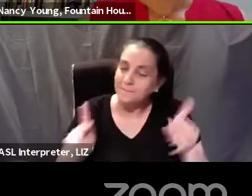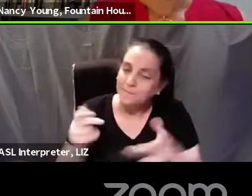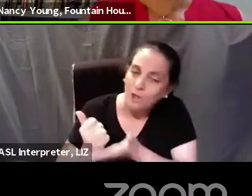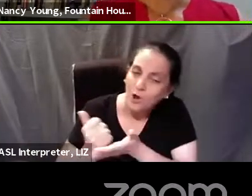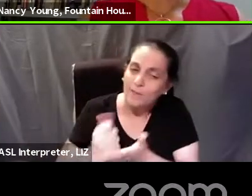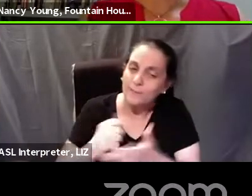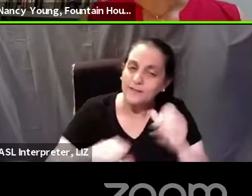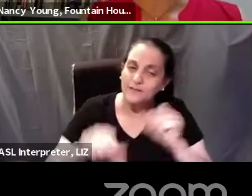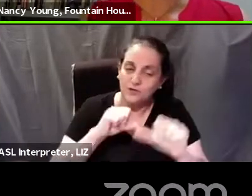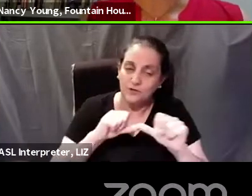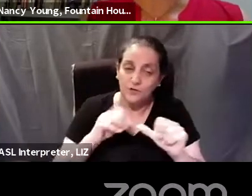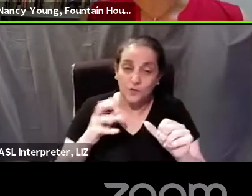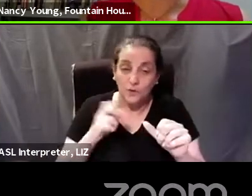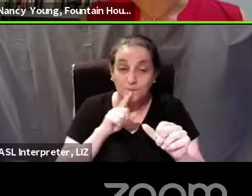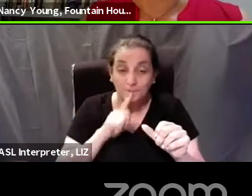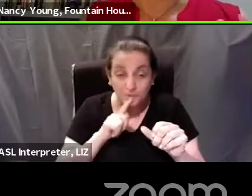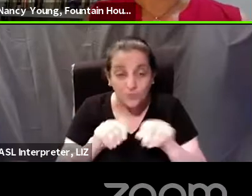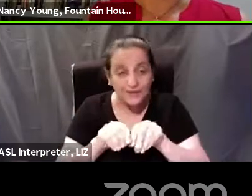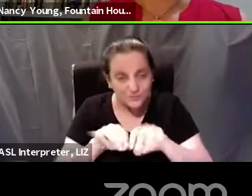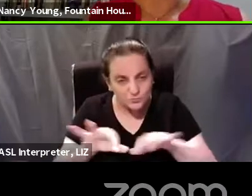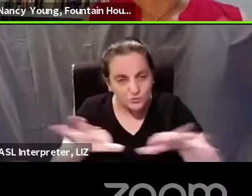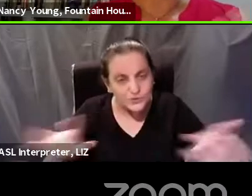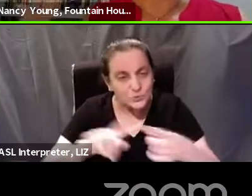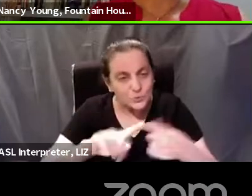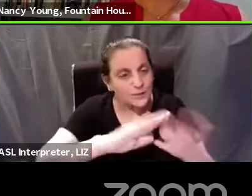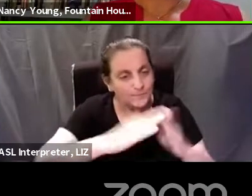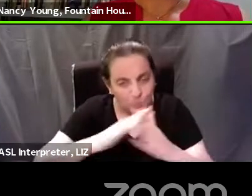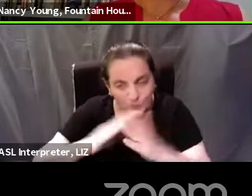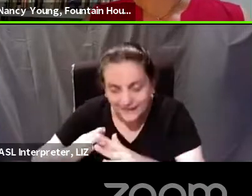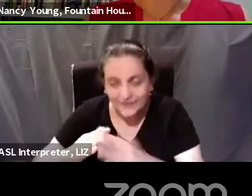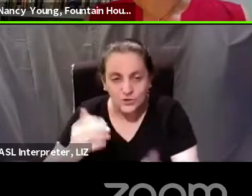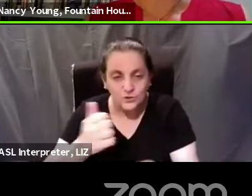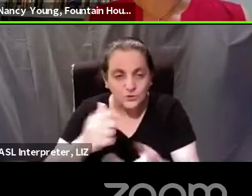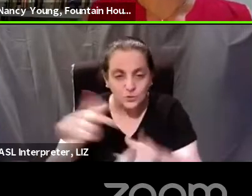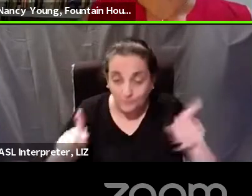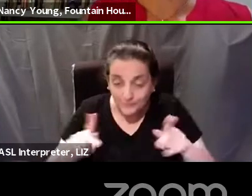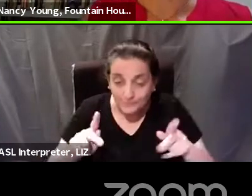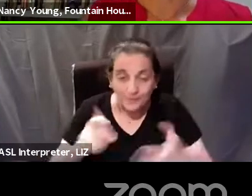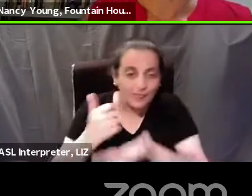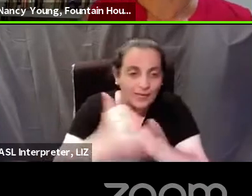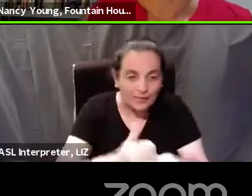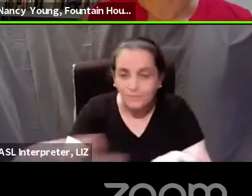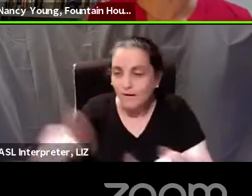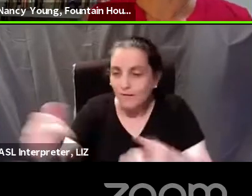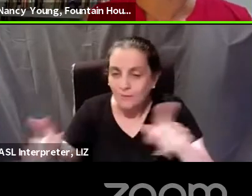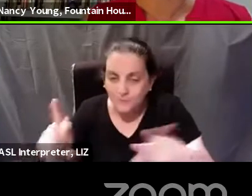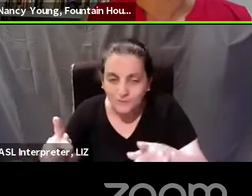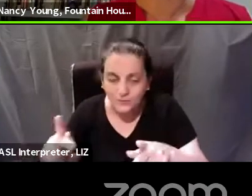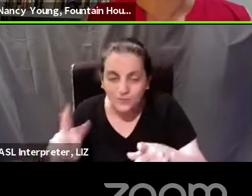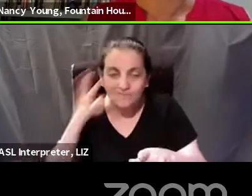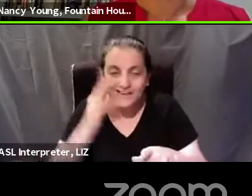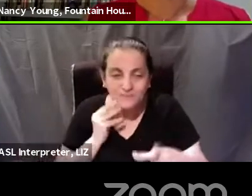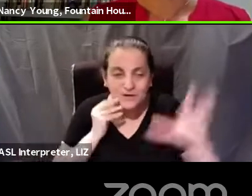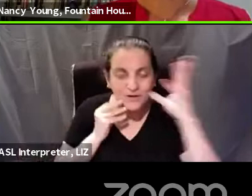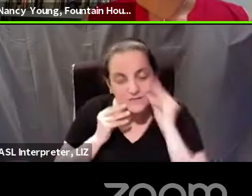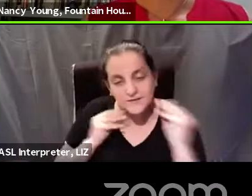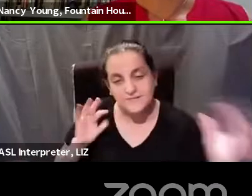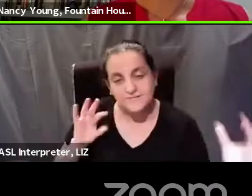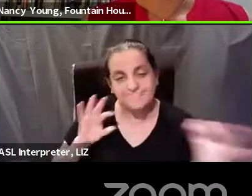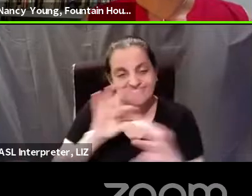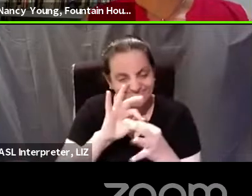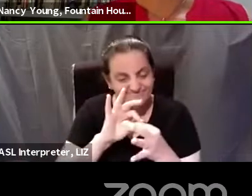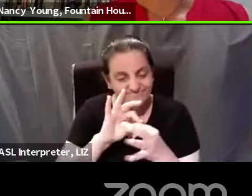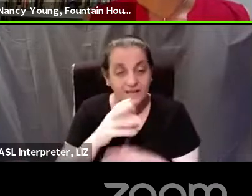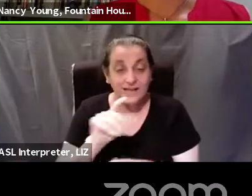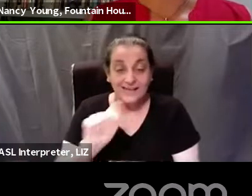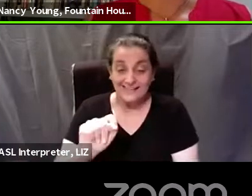want to take that out into the community and have peers helping folks. And that's what we're doing in both Times Square and